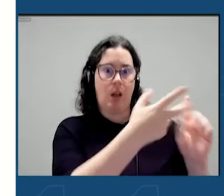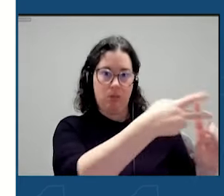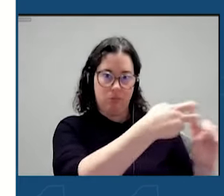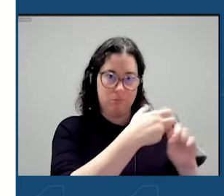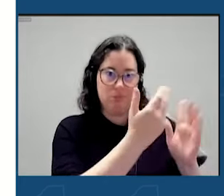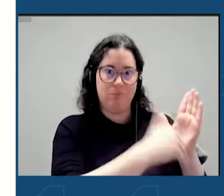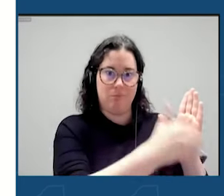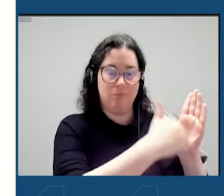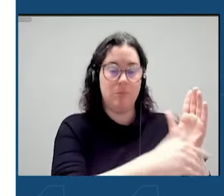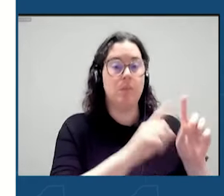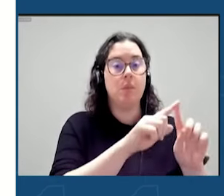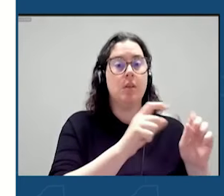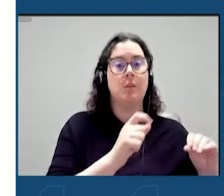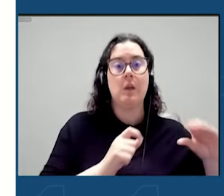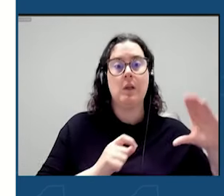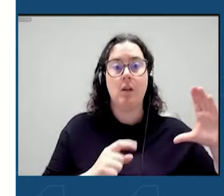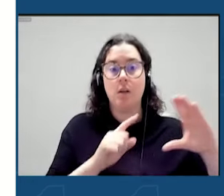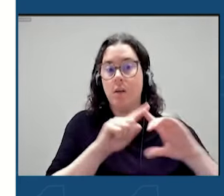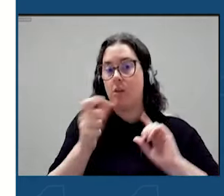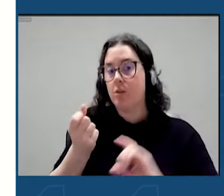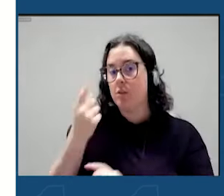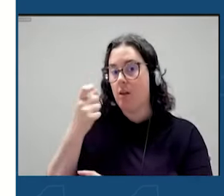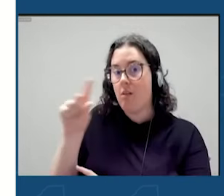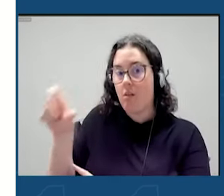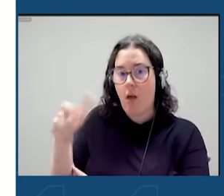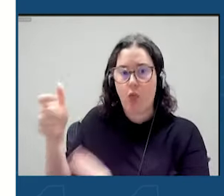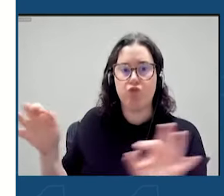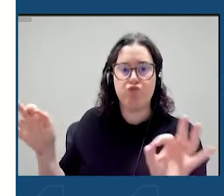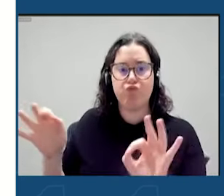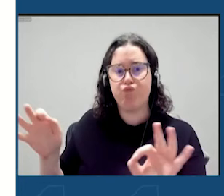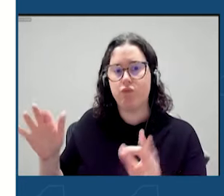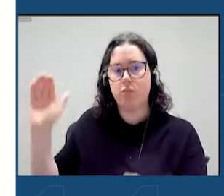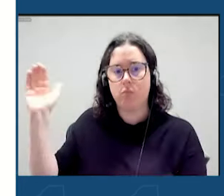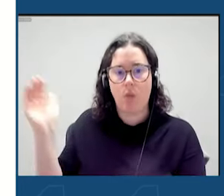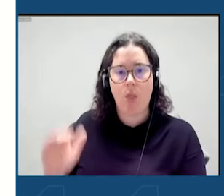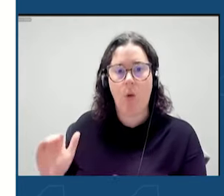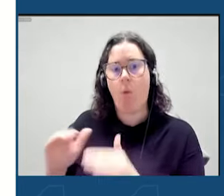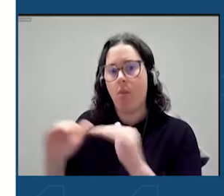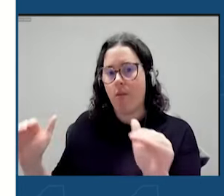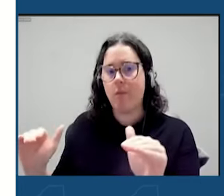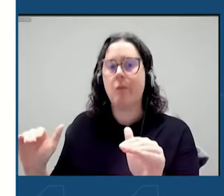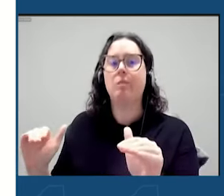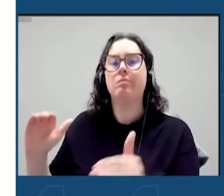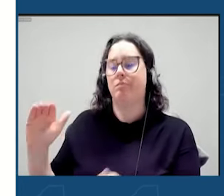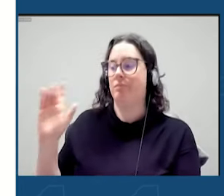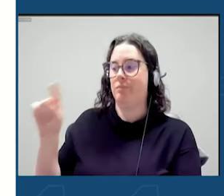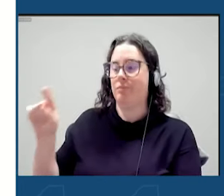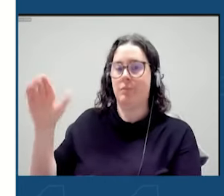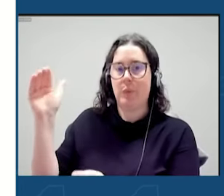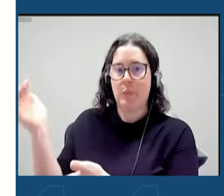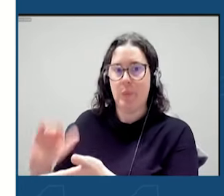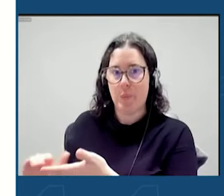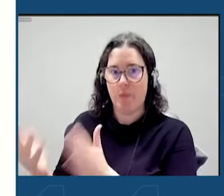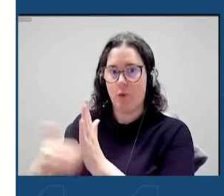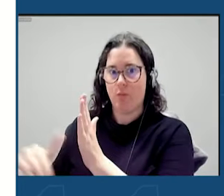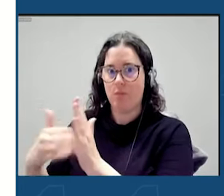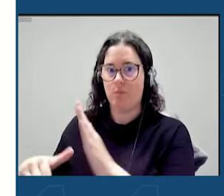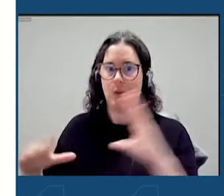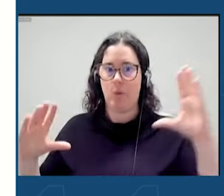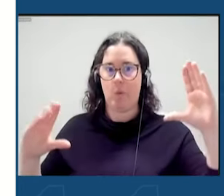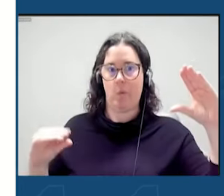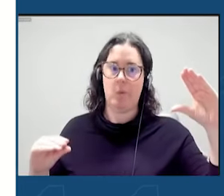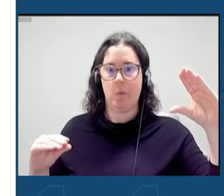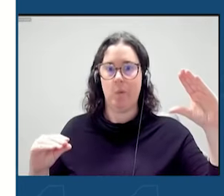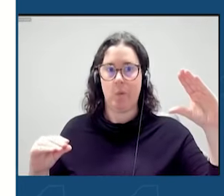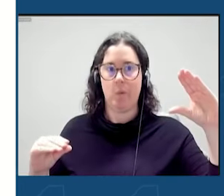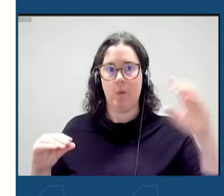people charged with other offenses. In other words, a relatively small percentage of people are responsible for a disproportionate